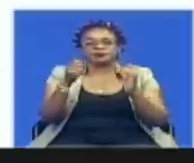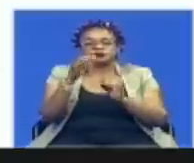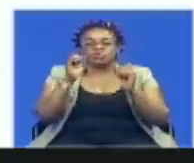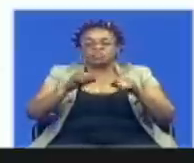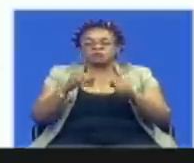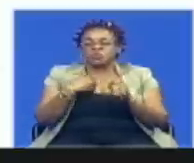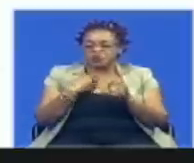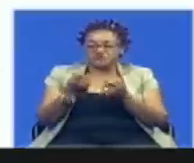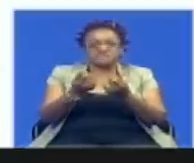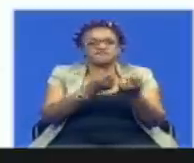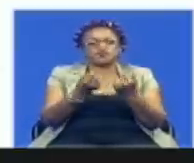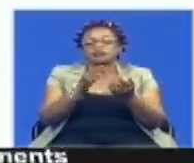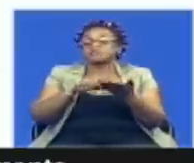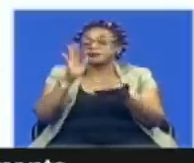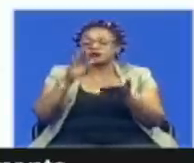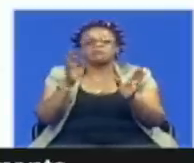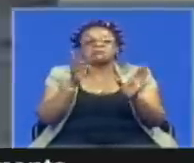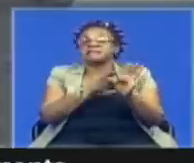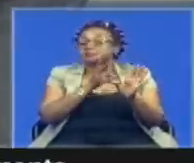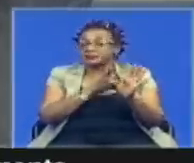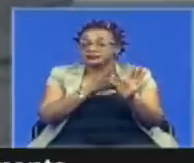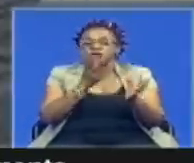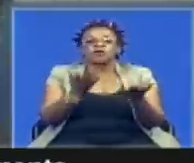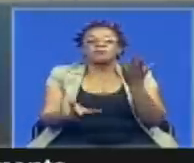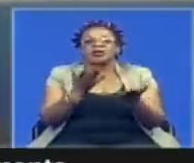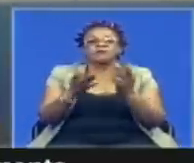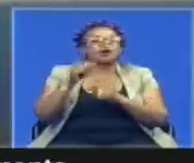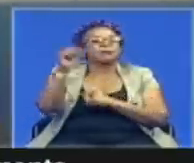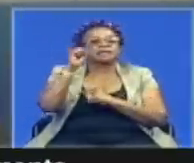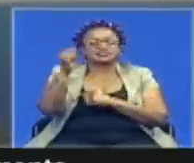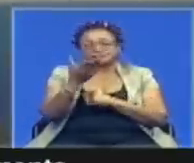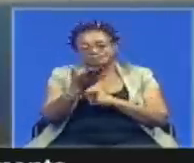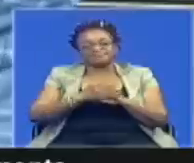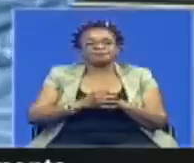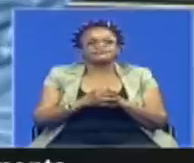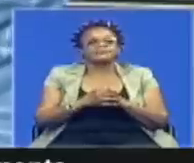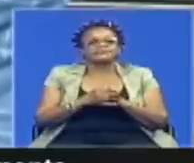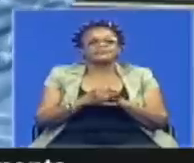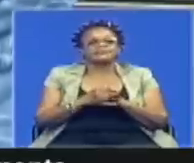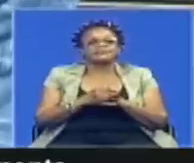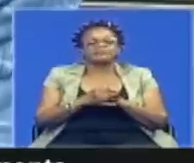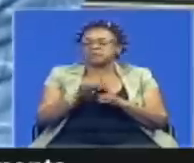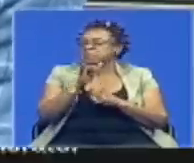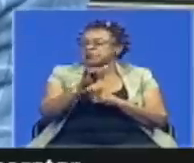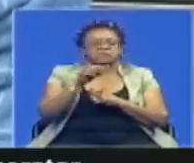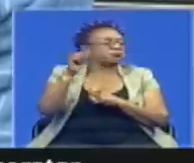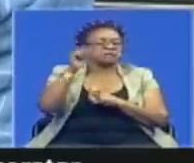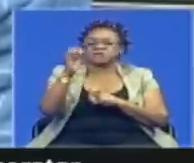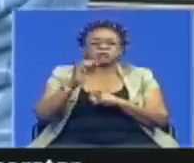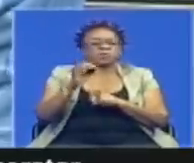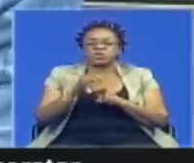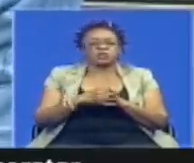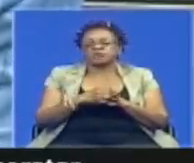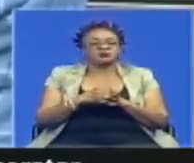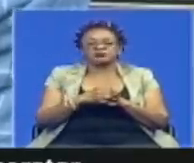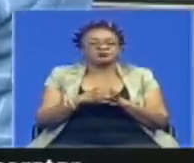players or millions of participants. How does that compare to our politics? But that is not how our politics is. It is not like that.